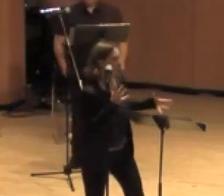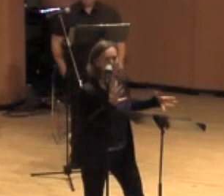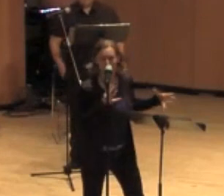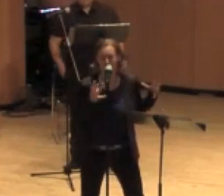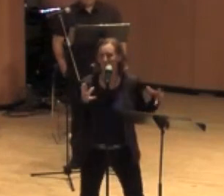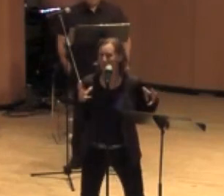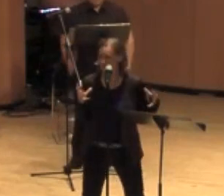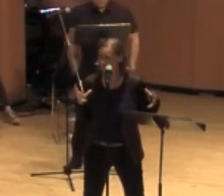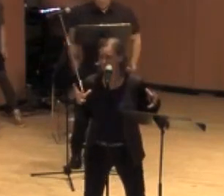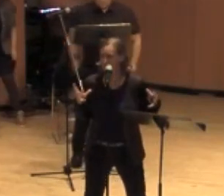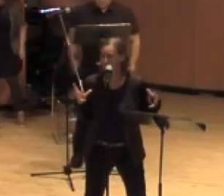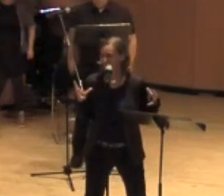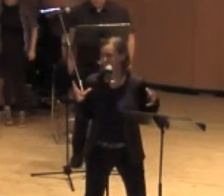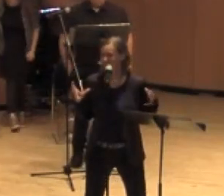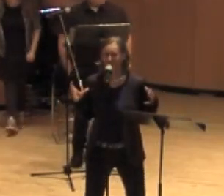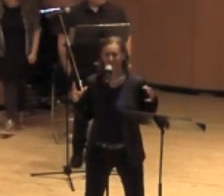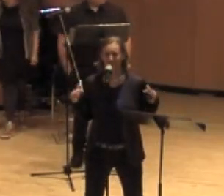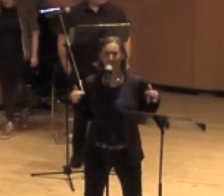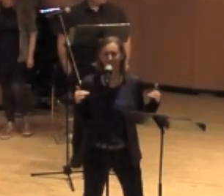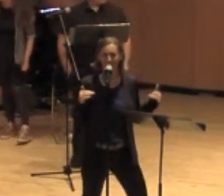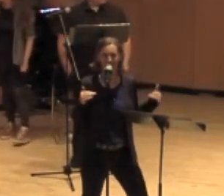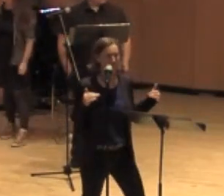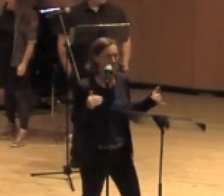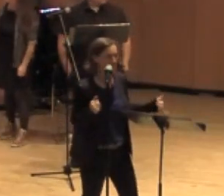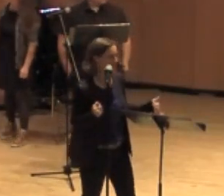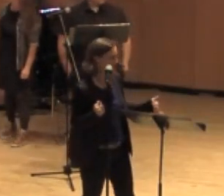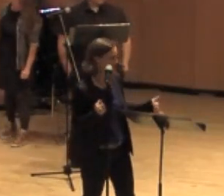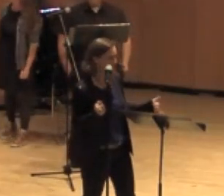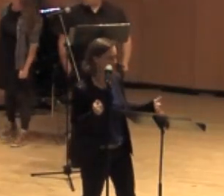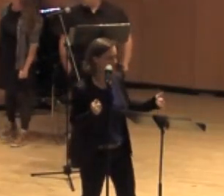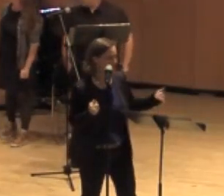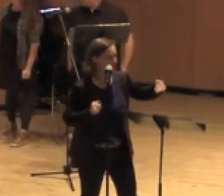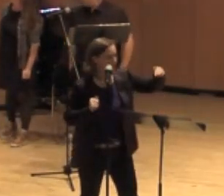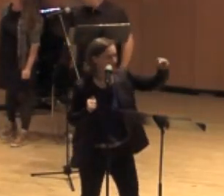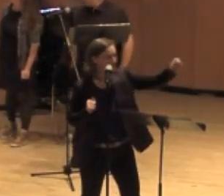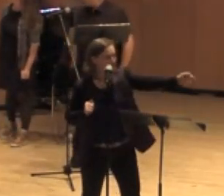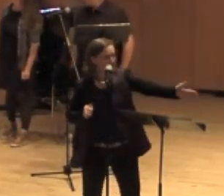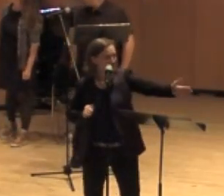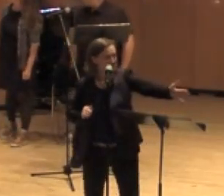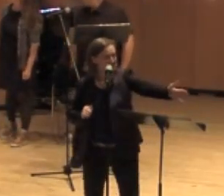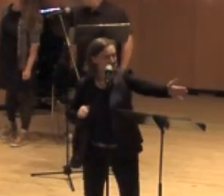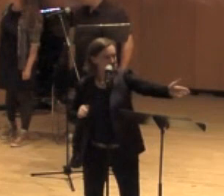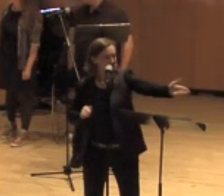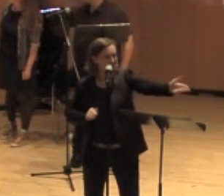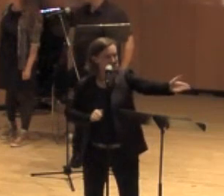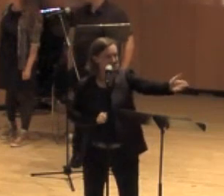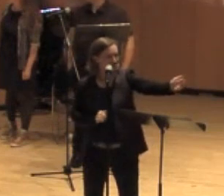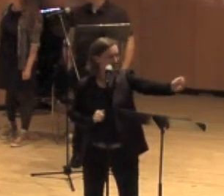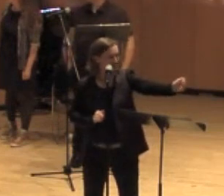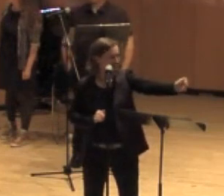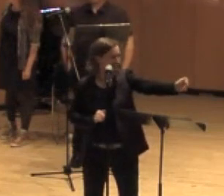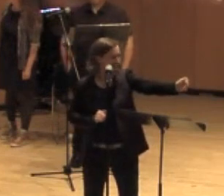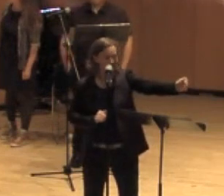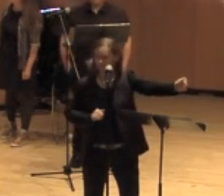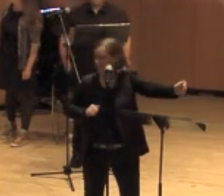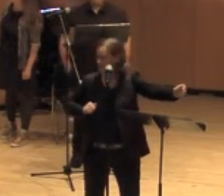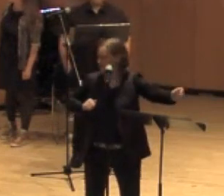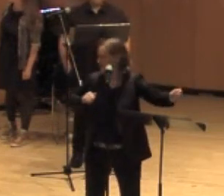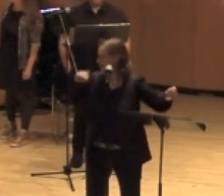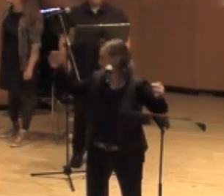past cast members who you're about to see we have David as the young